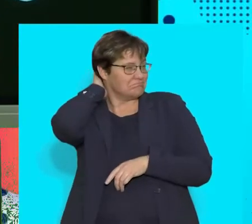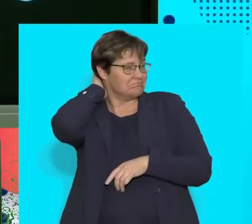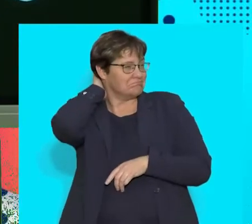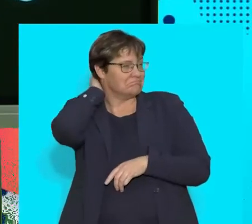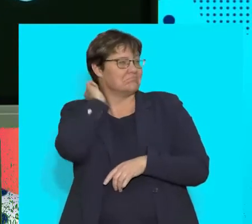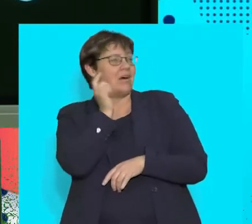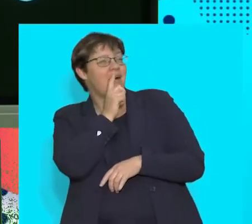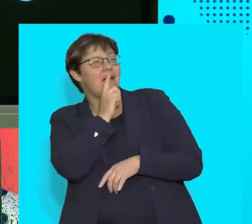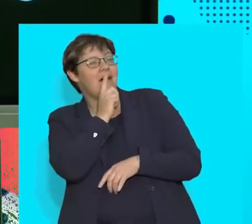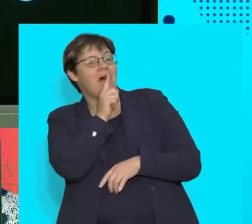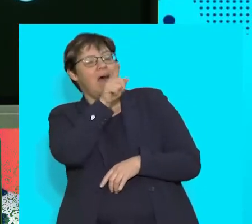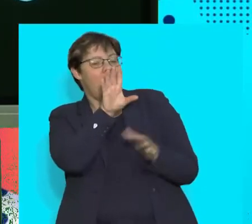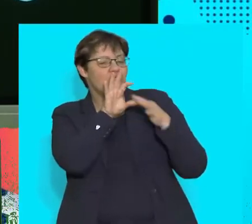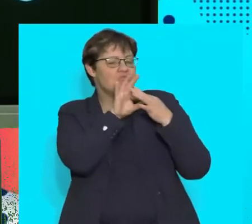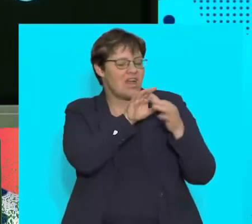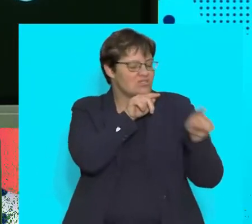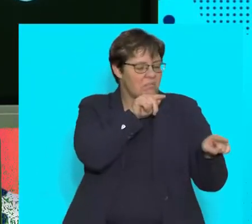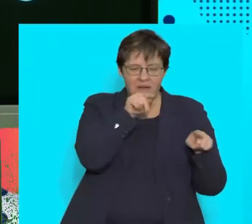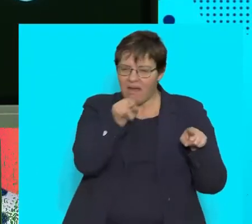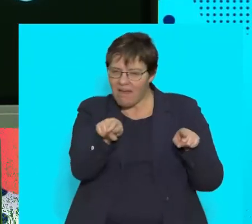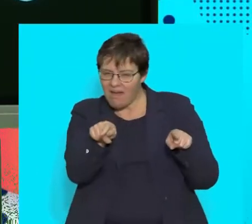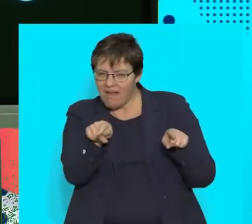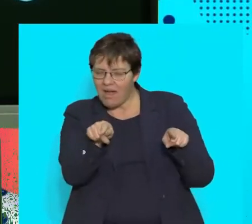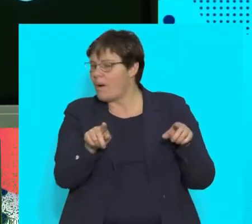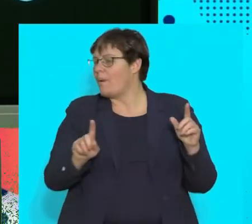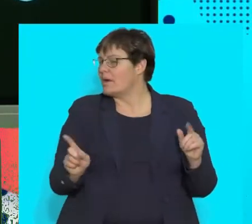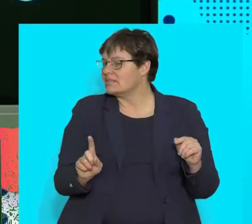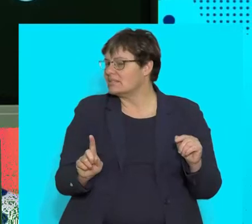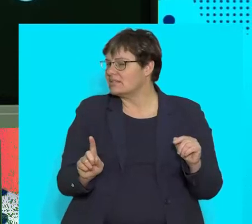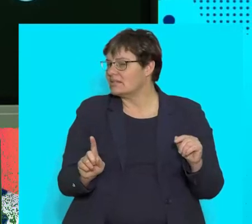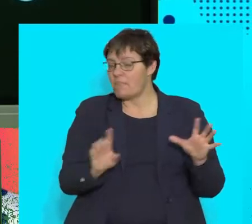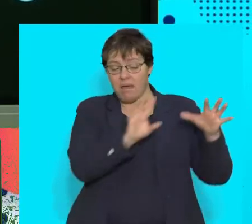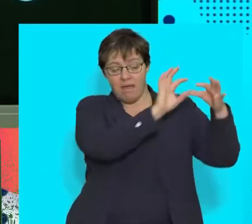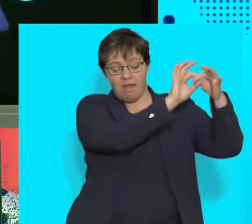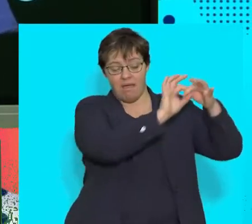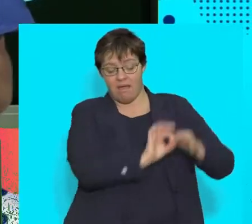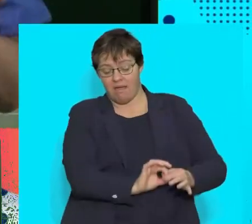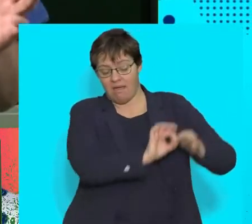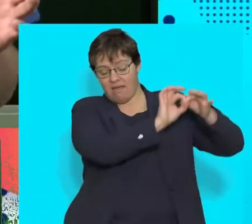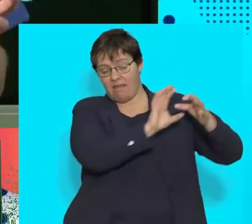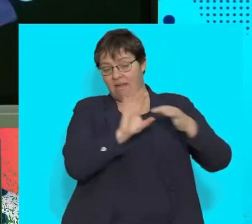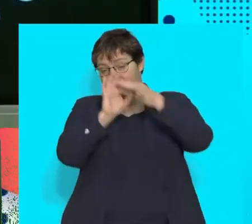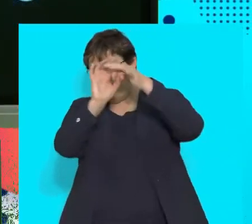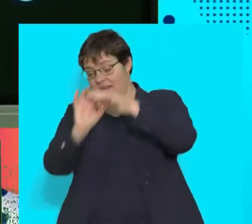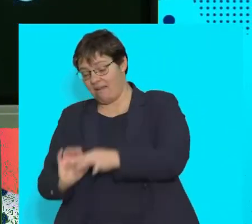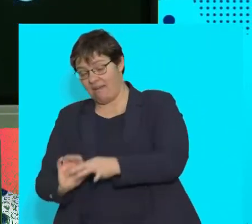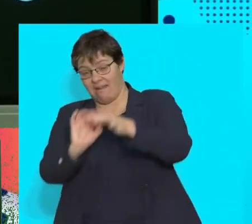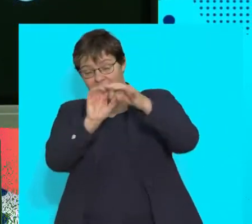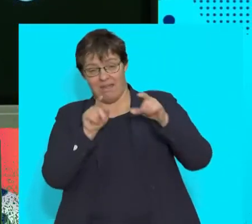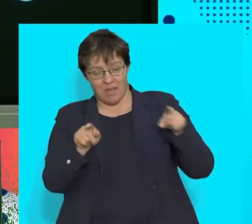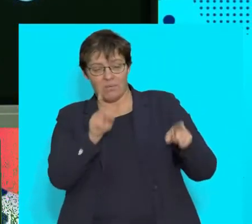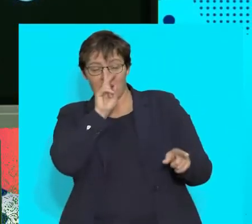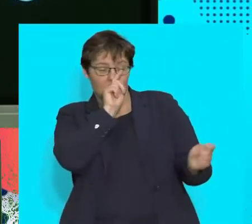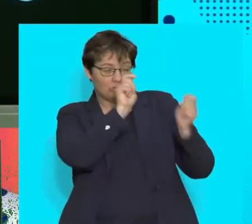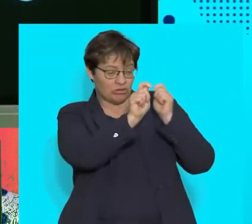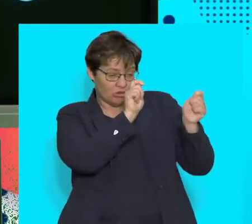not just of the relationships that the graphs tell us about, but how we can see what's happening as certain things